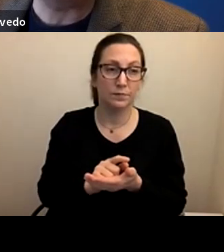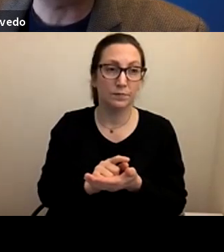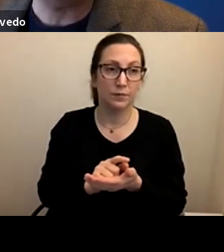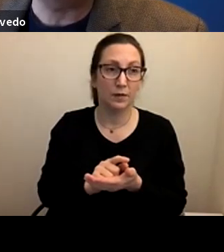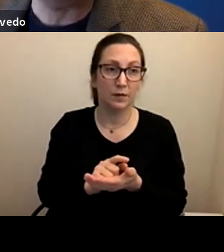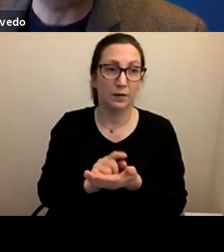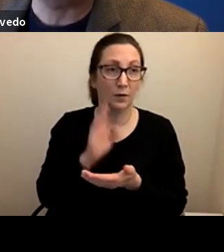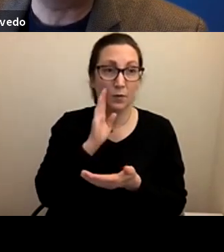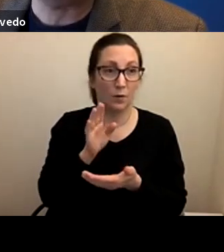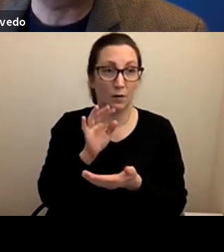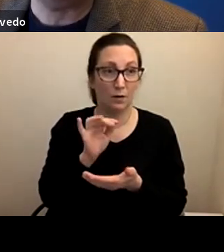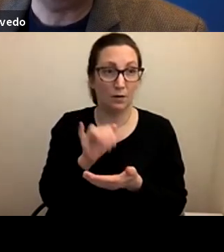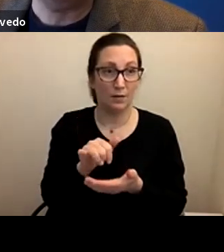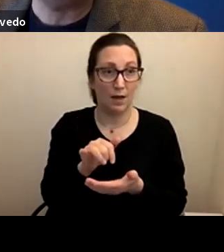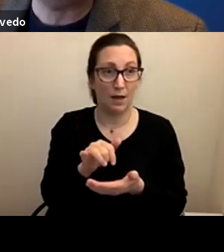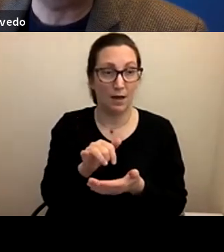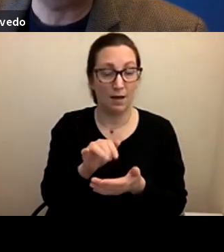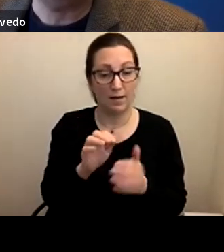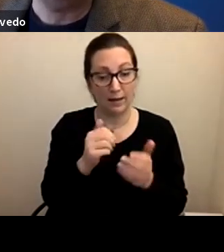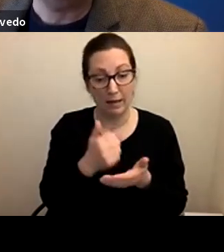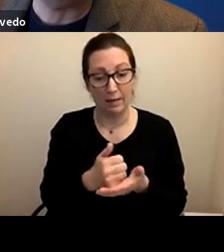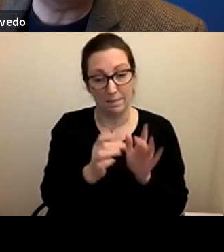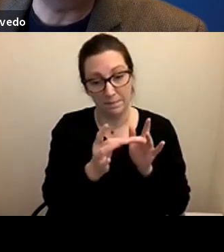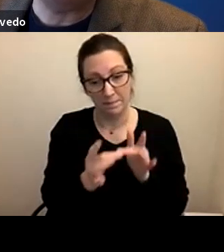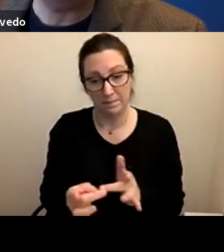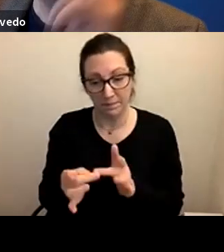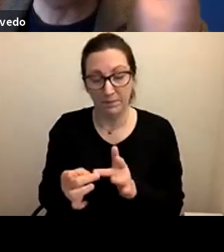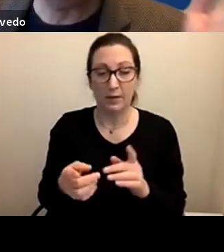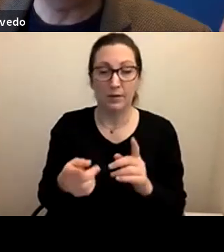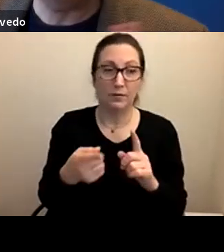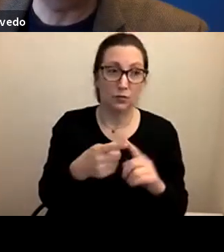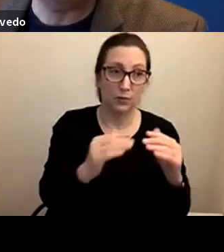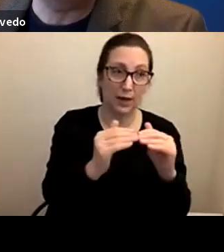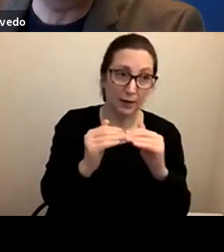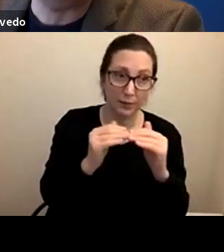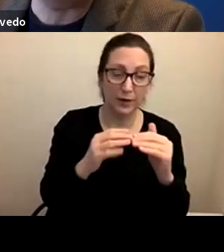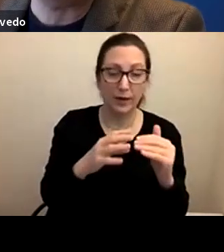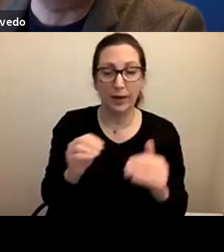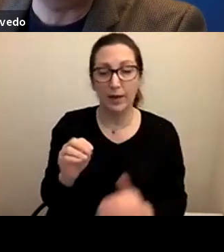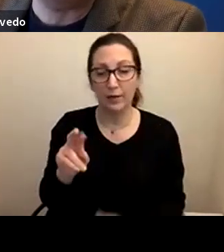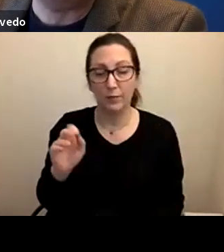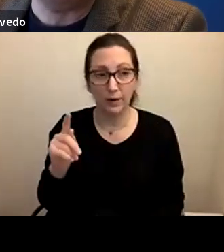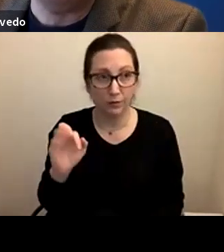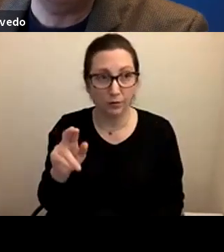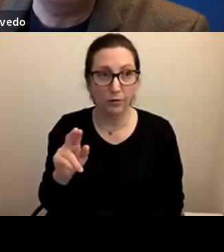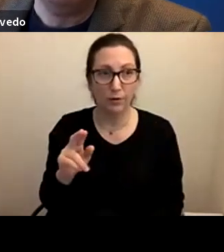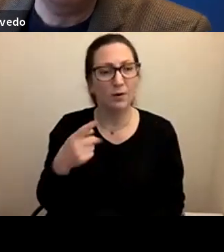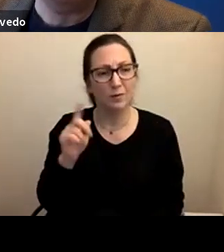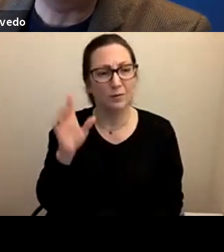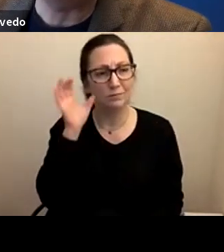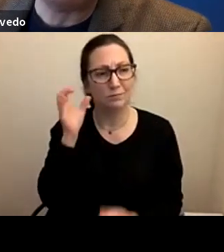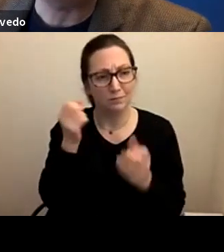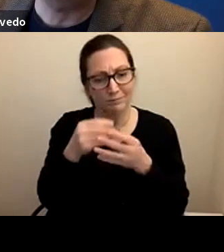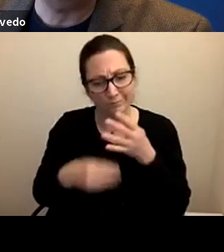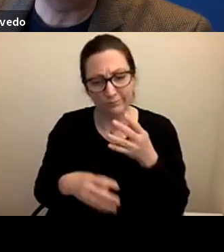that get us to the place of equity and rigor, given all of the children and all of the testimonies that we've heard